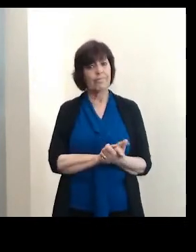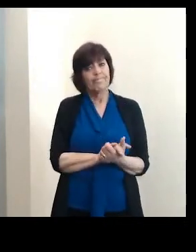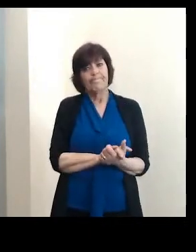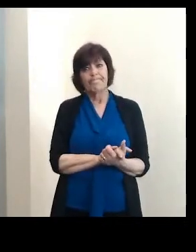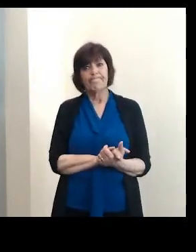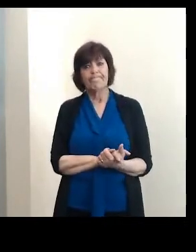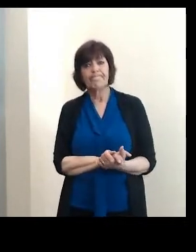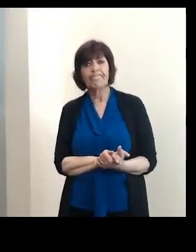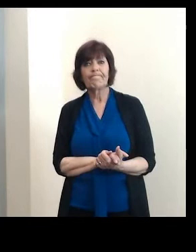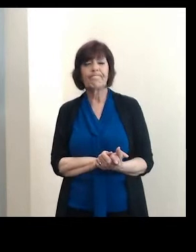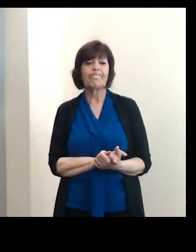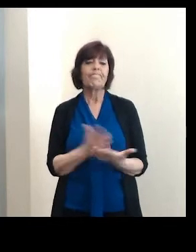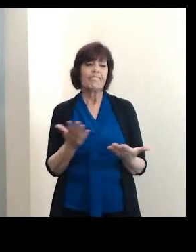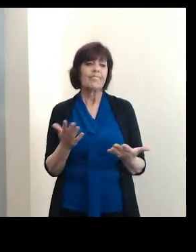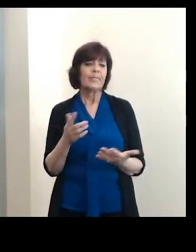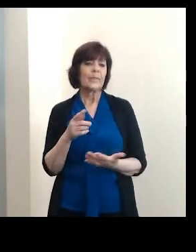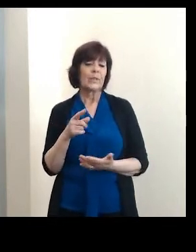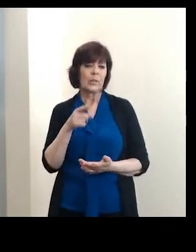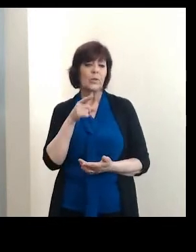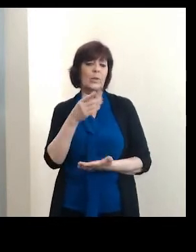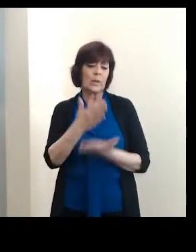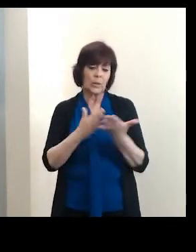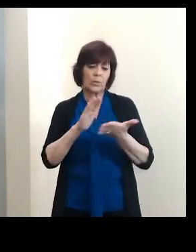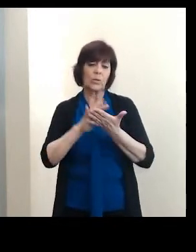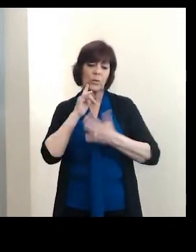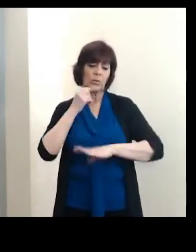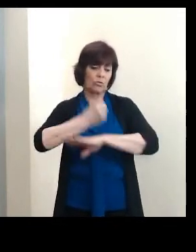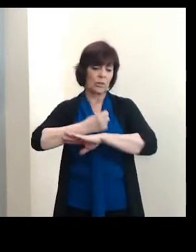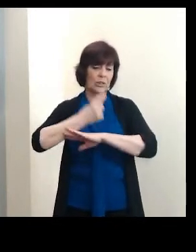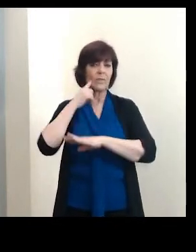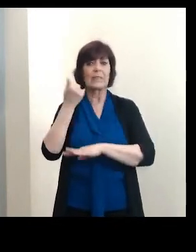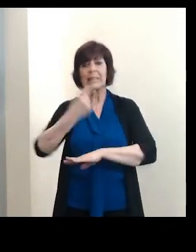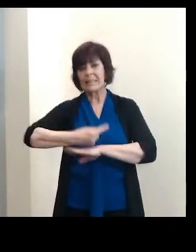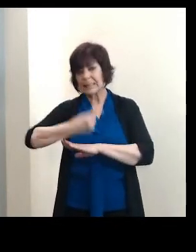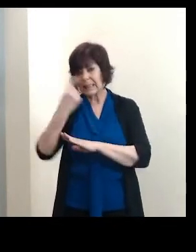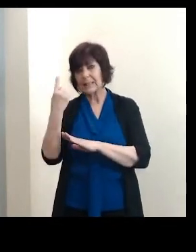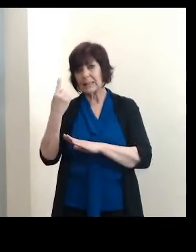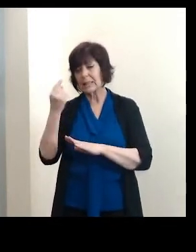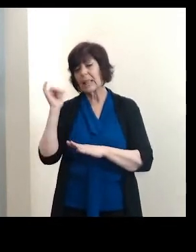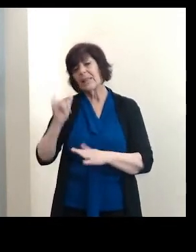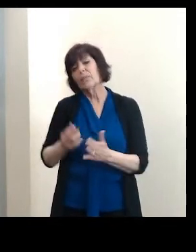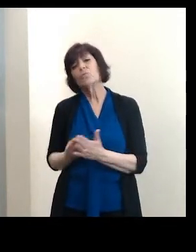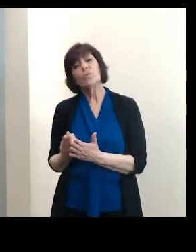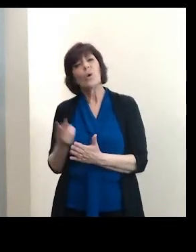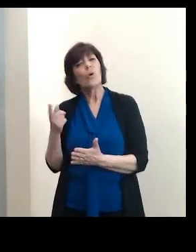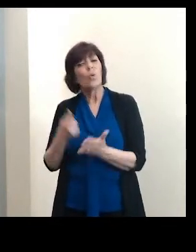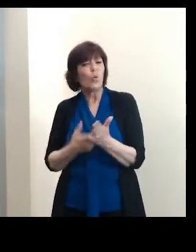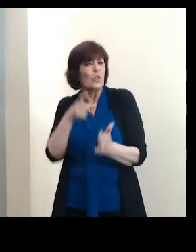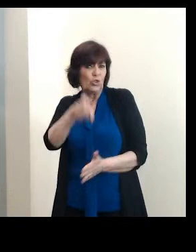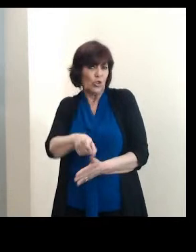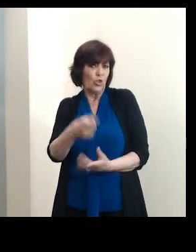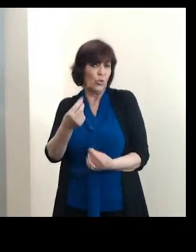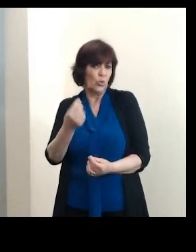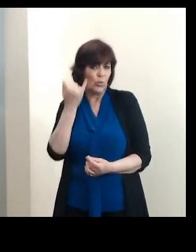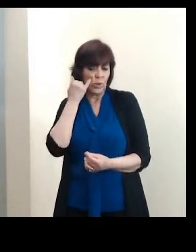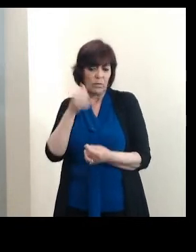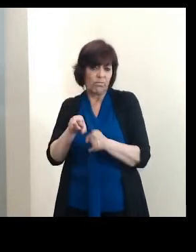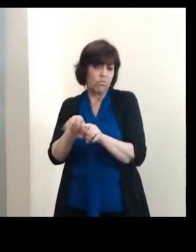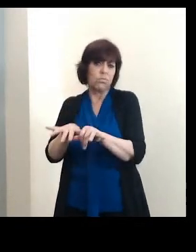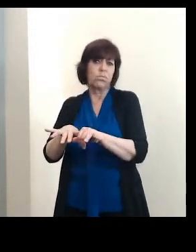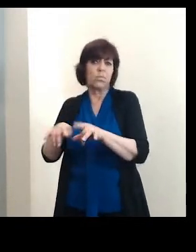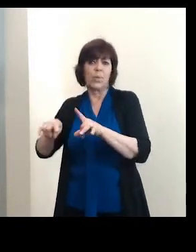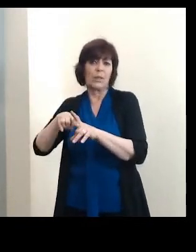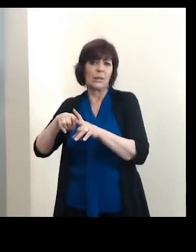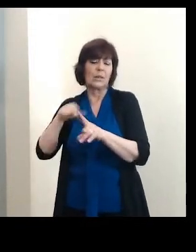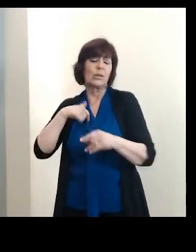needed to prevail, and so they shut down that school and went to virtual for 10 days, which is truthfully what should be done if there is an outbreak in a school. So